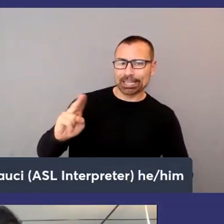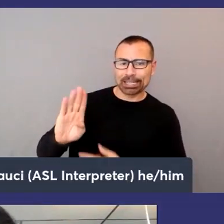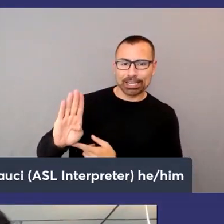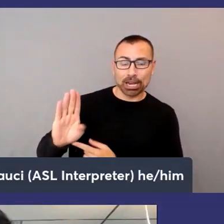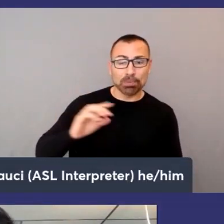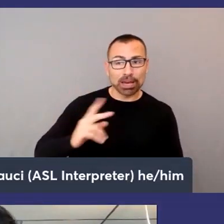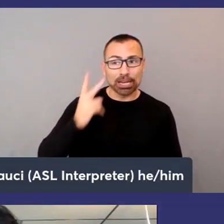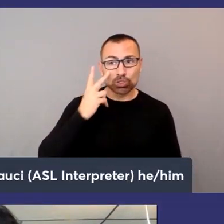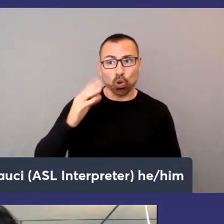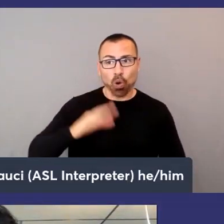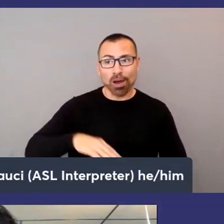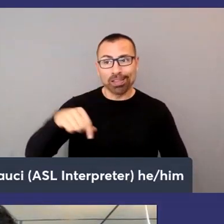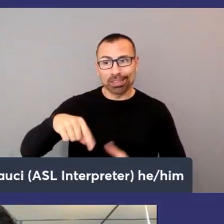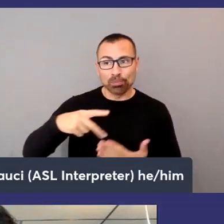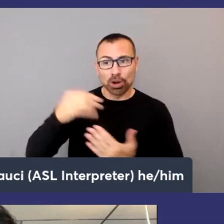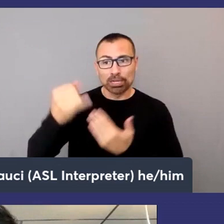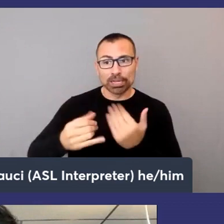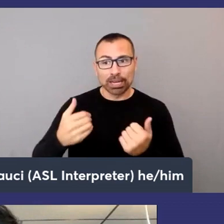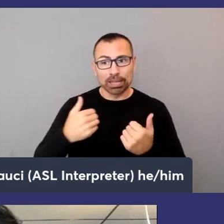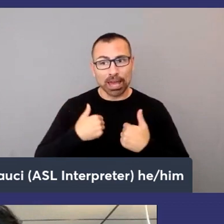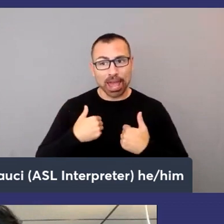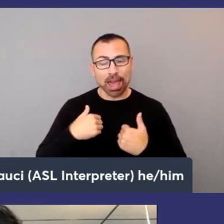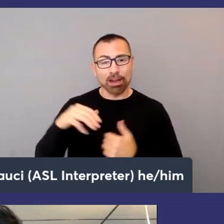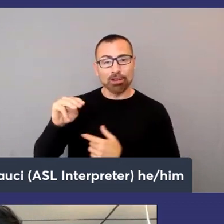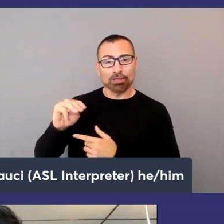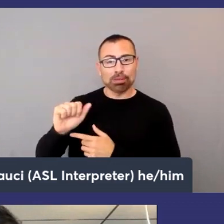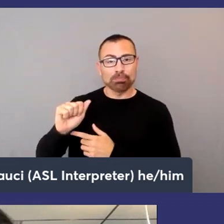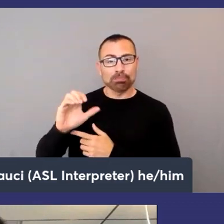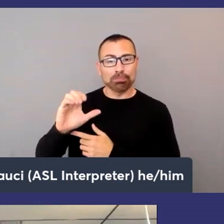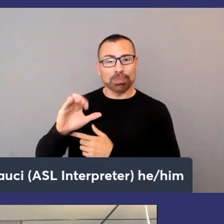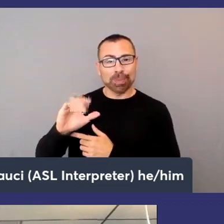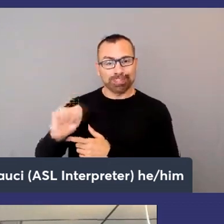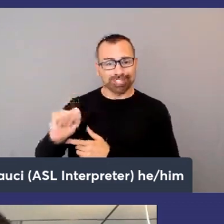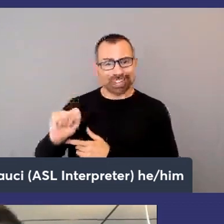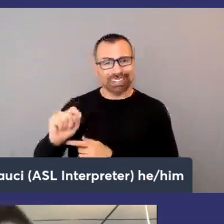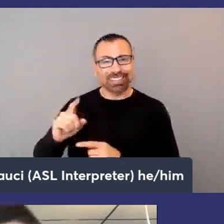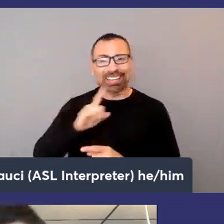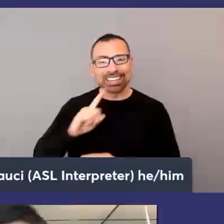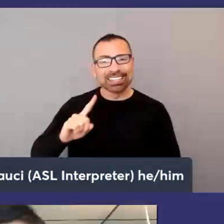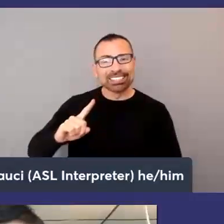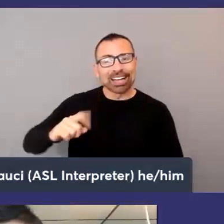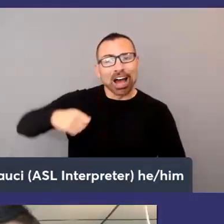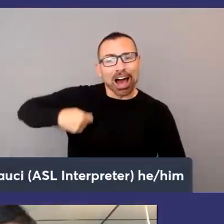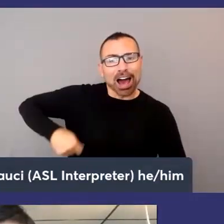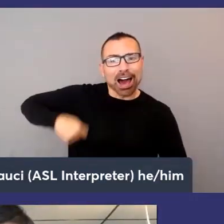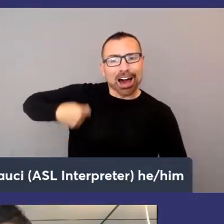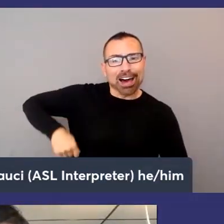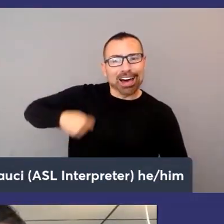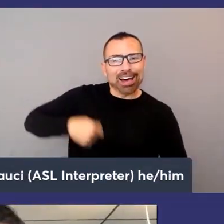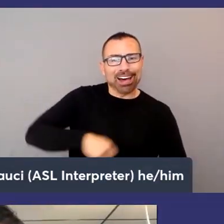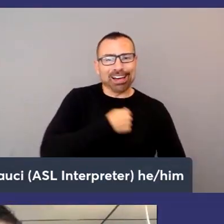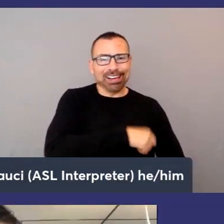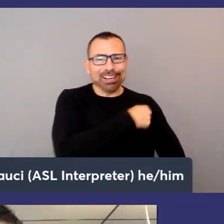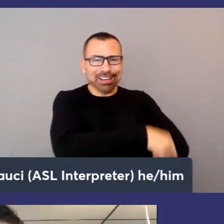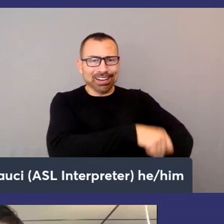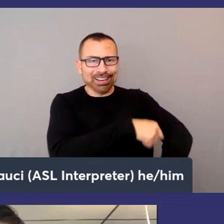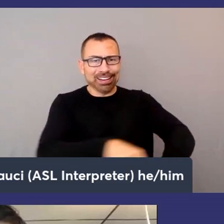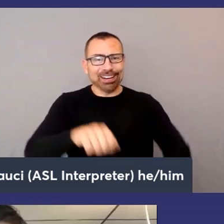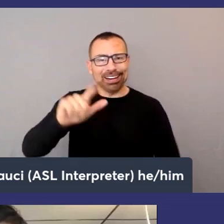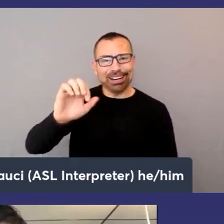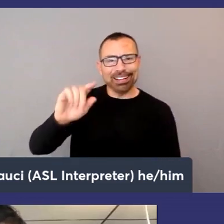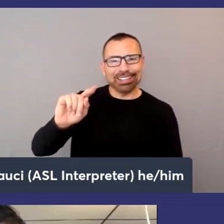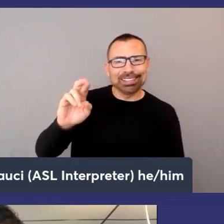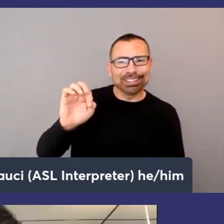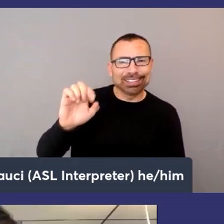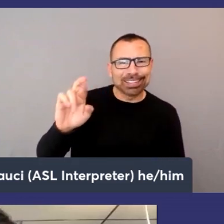project, the mascot is a lint roller. Whose idea was this? Because to me, that was the light bulb moment